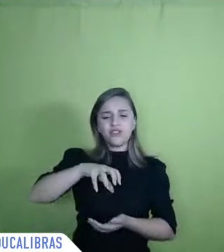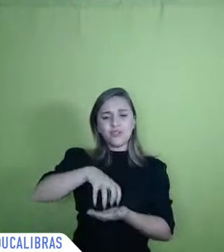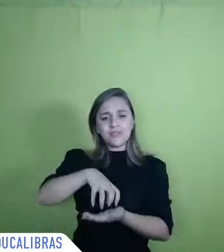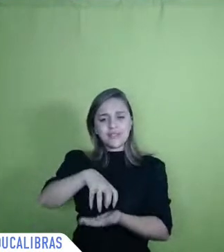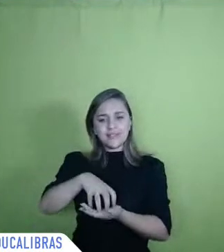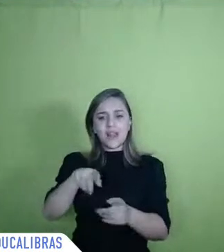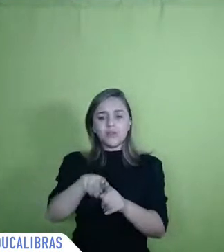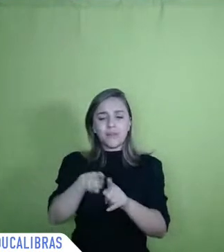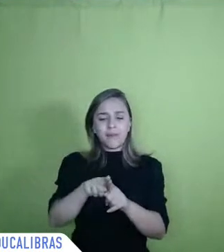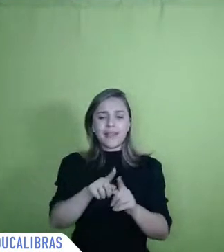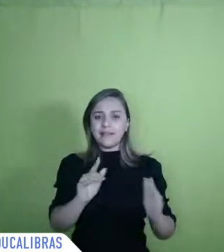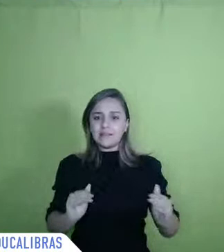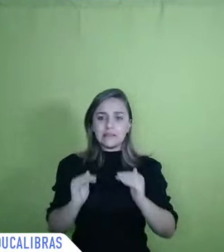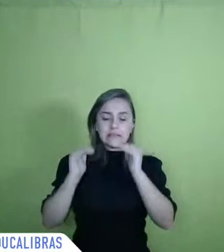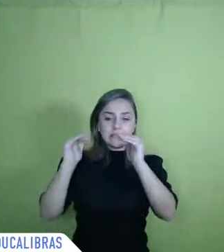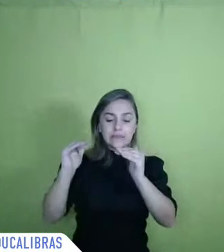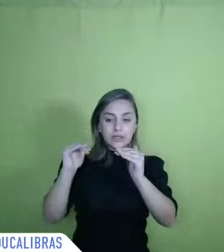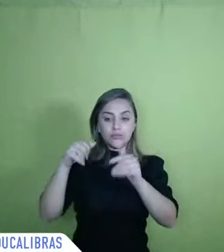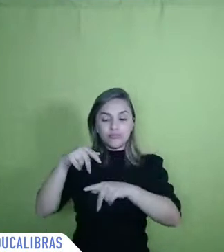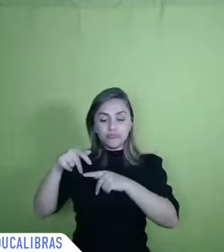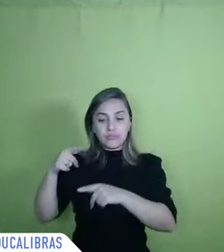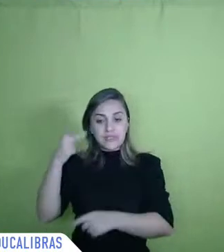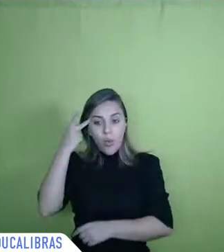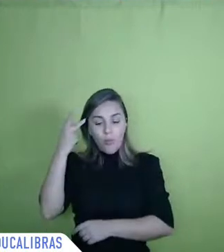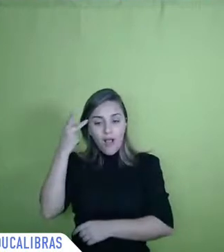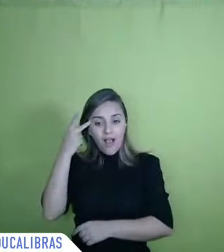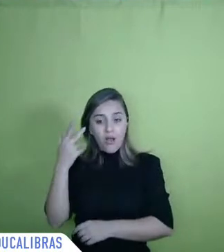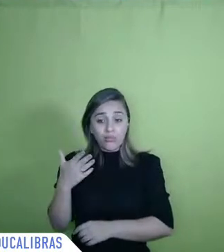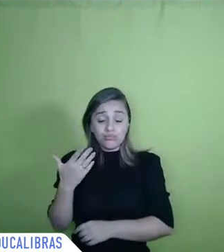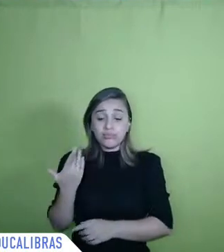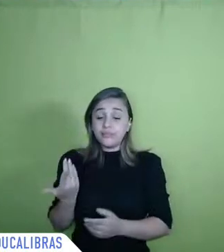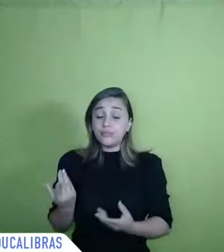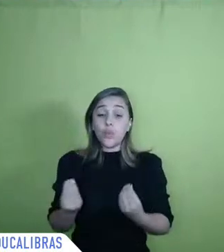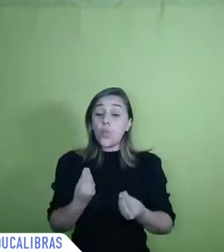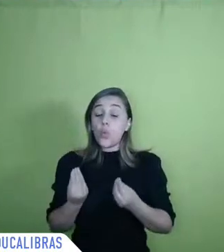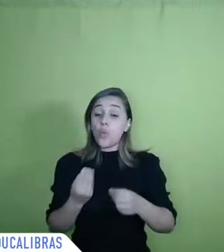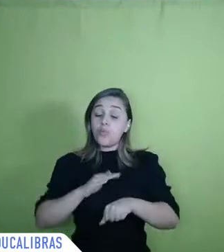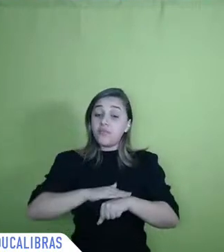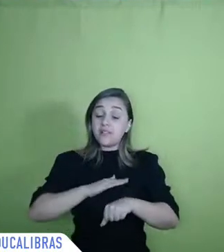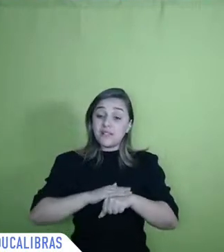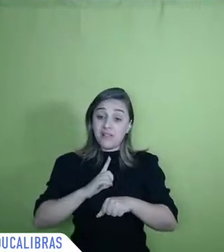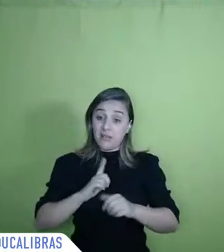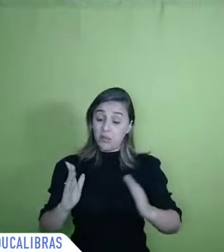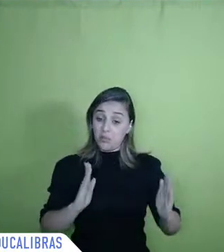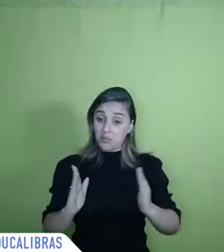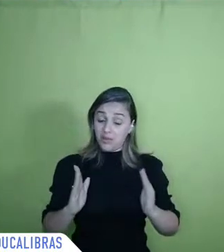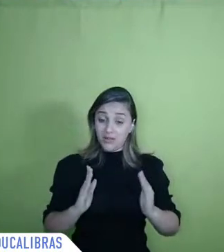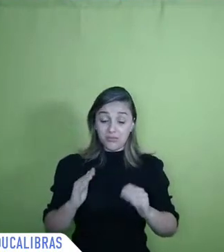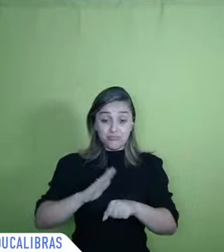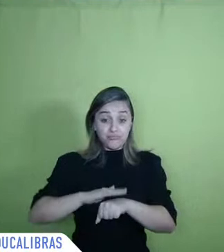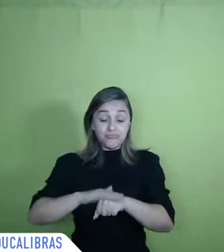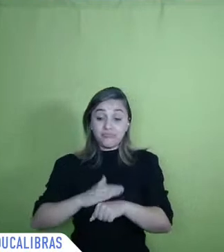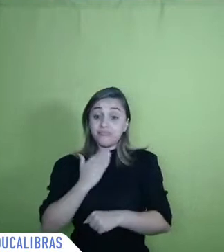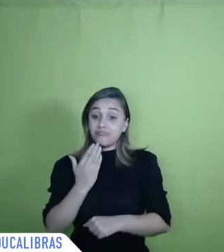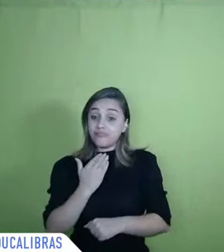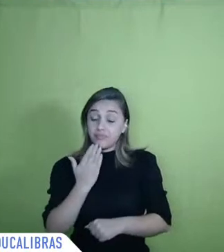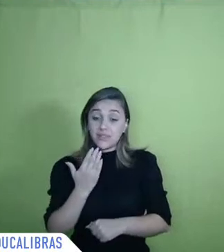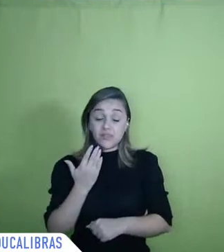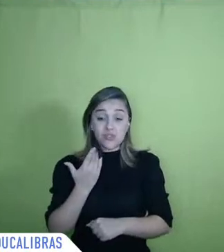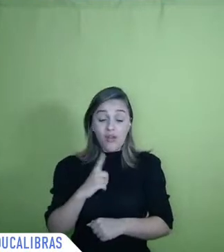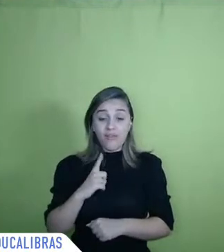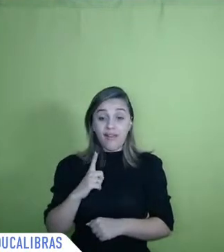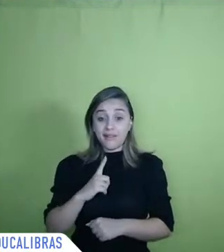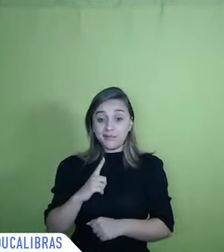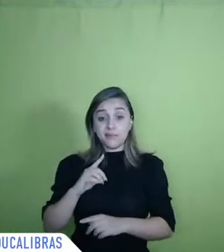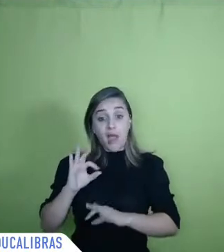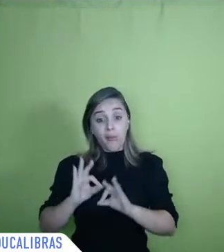many investments would end up tackling the very same places. And in the next period, that I